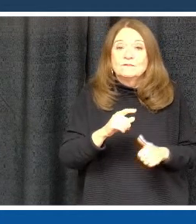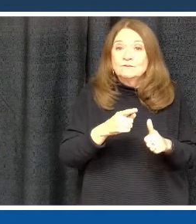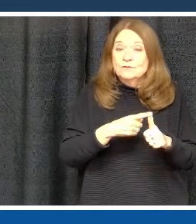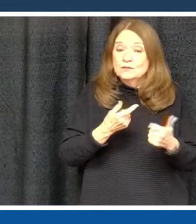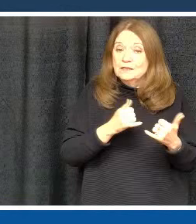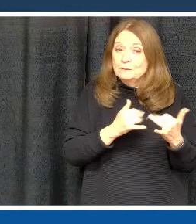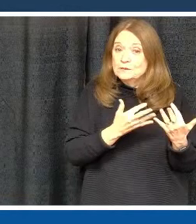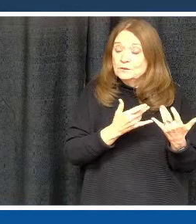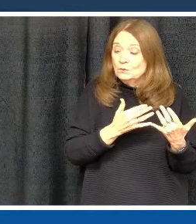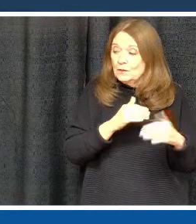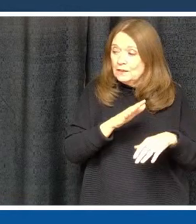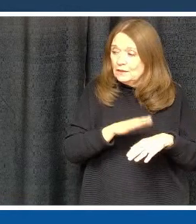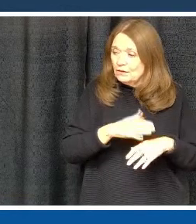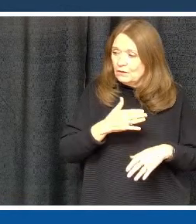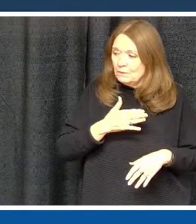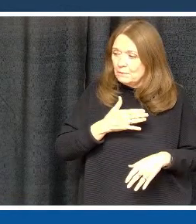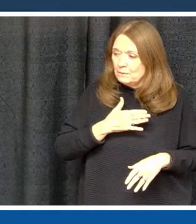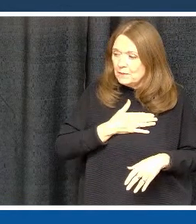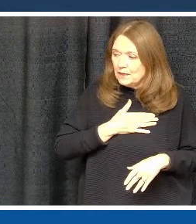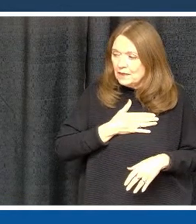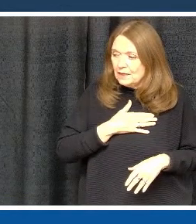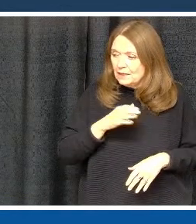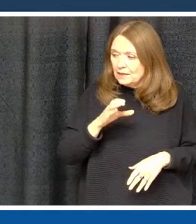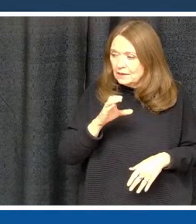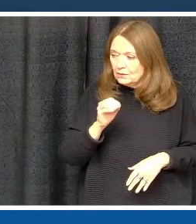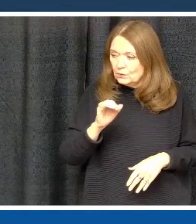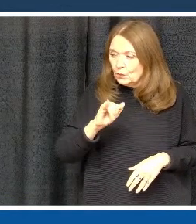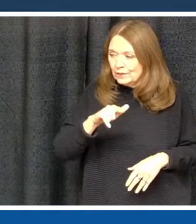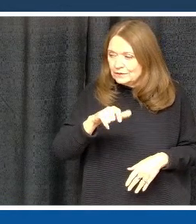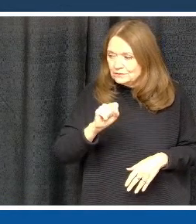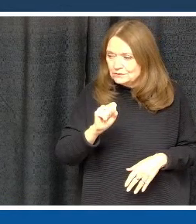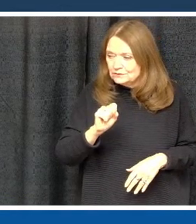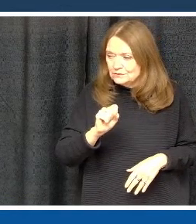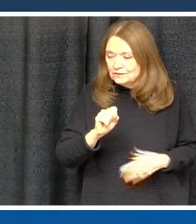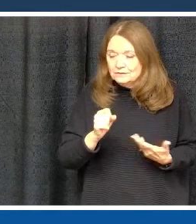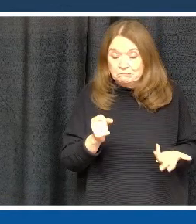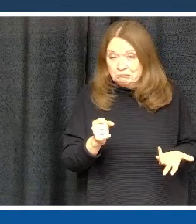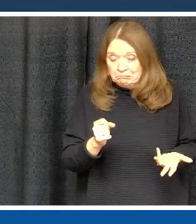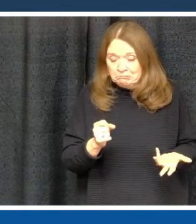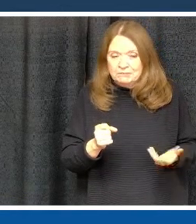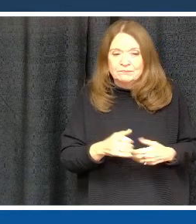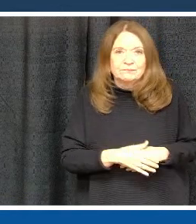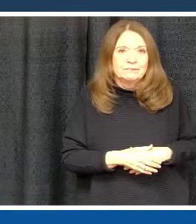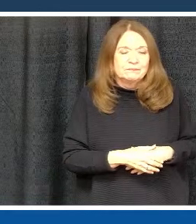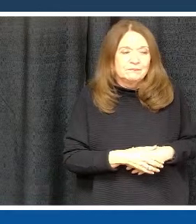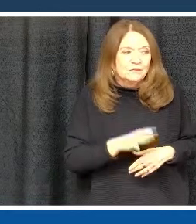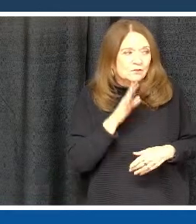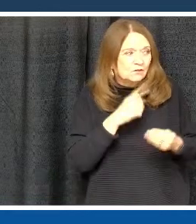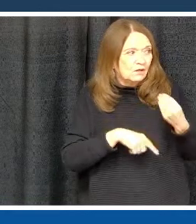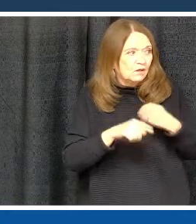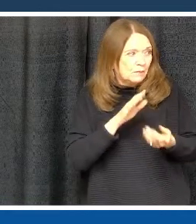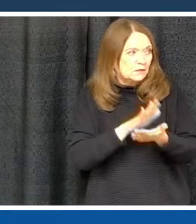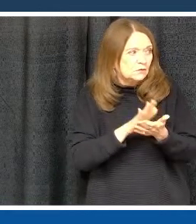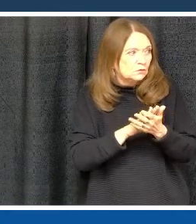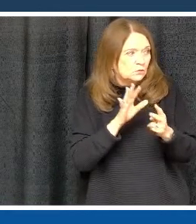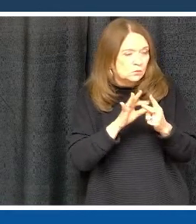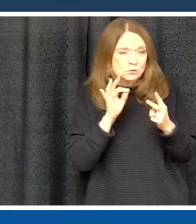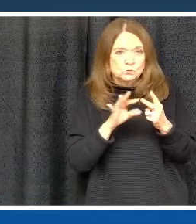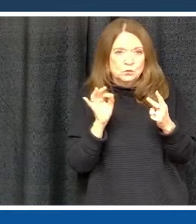waiting on my coils. Cricket, no? Okay. It's I was talking about school choice.